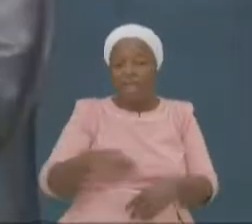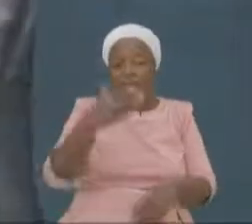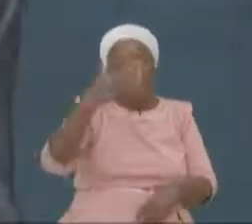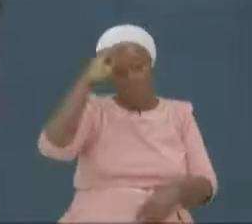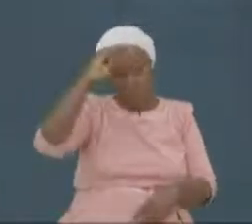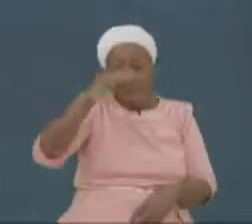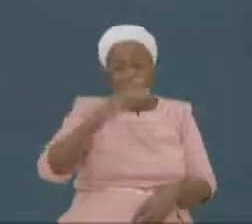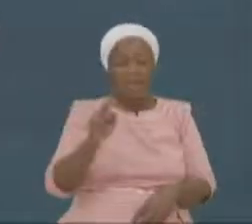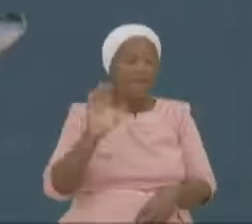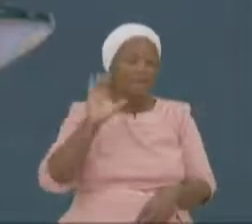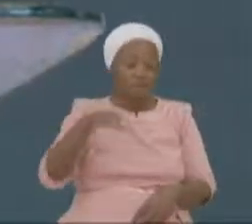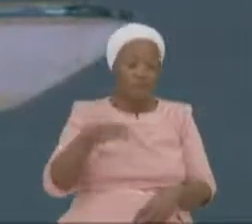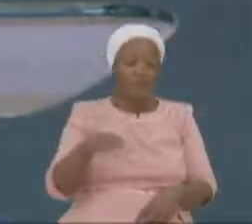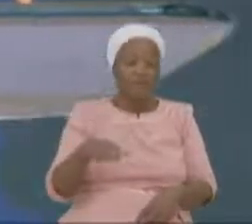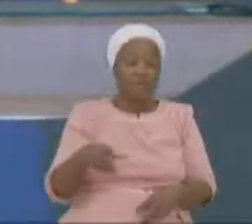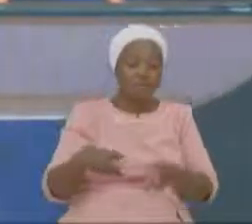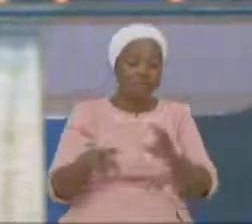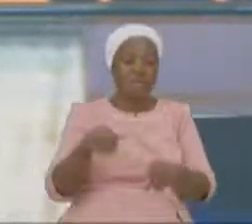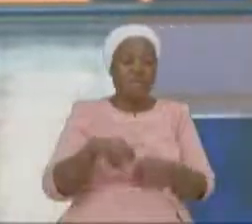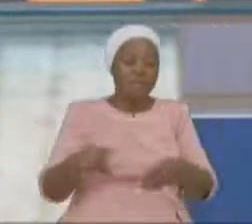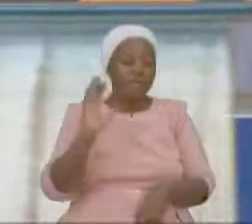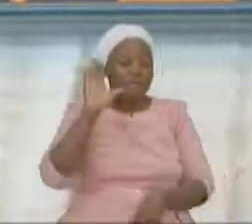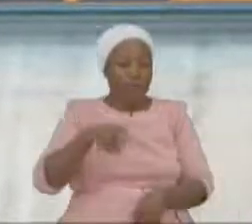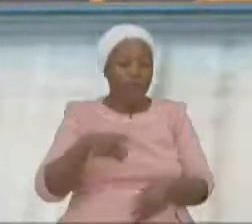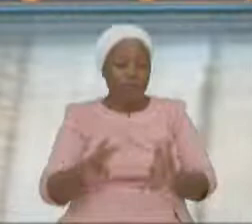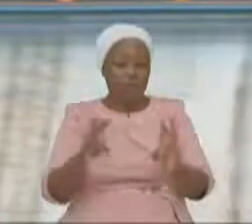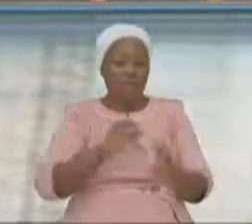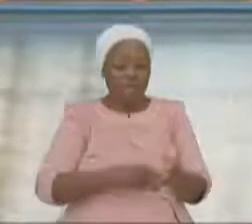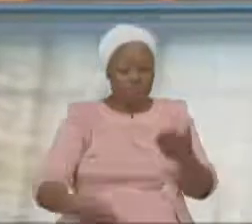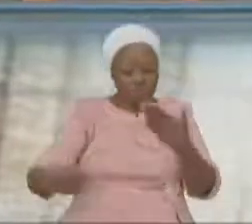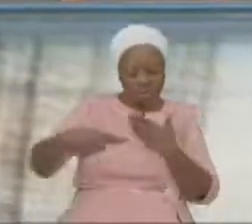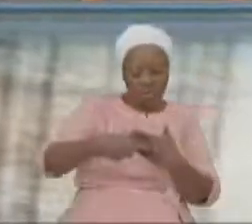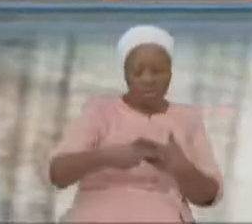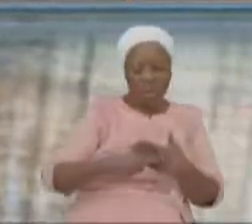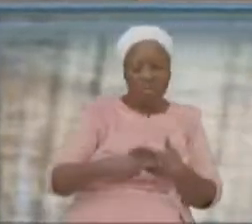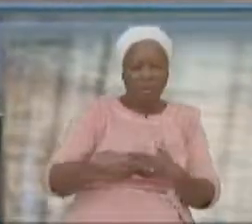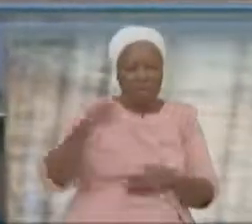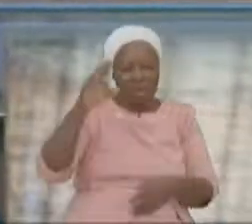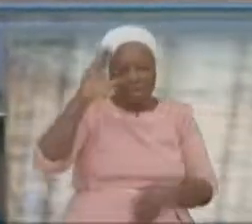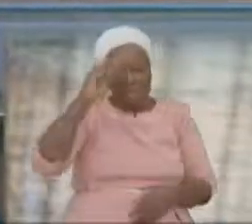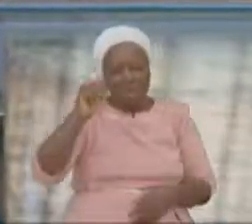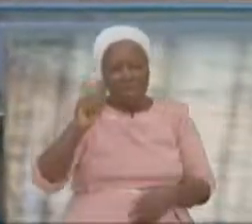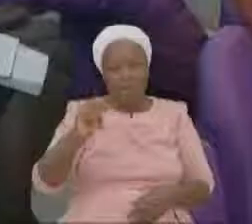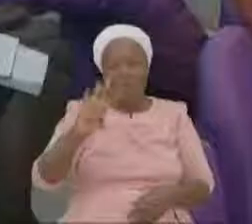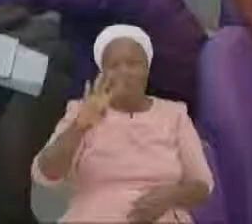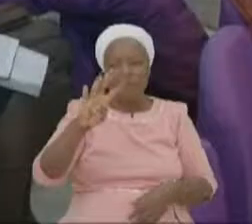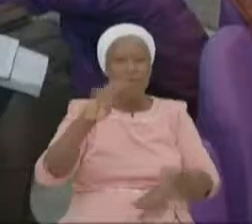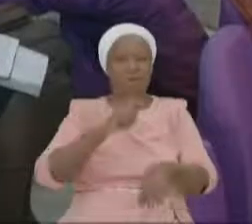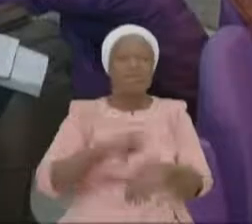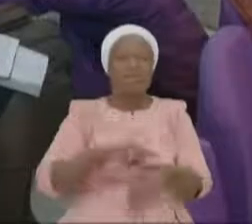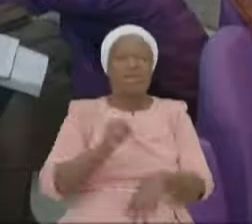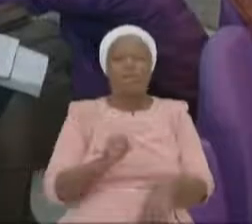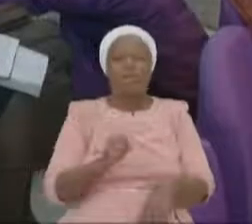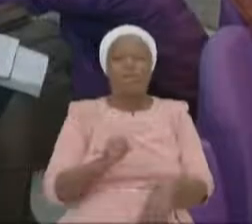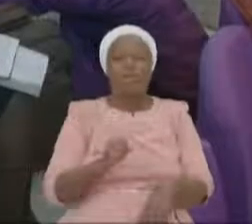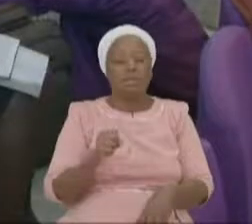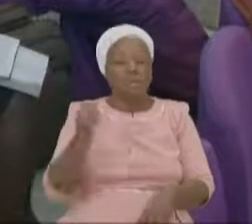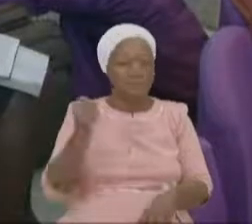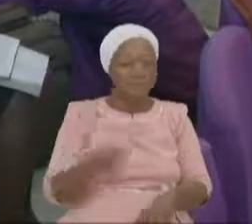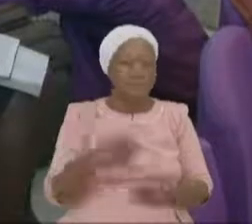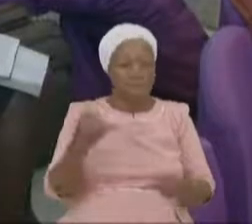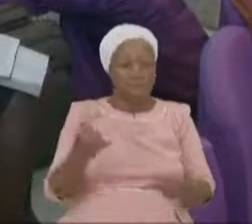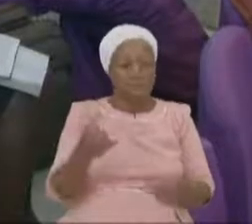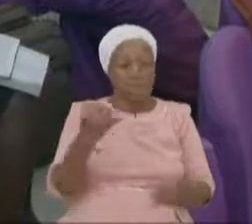false accusation, I restore him fourfold. Look at verse 9. It says,